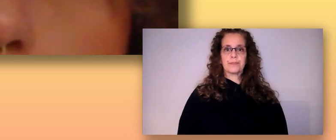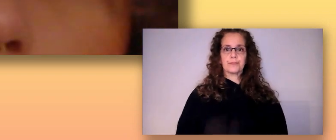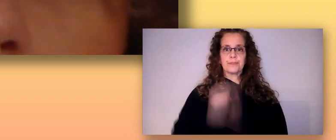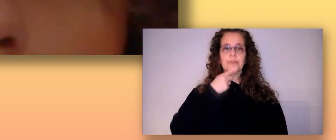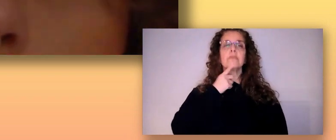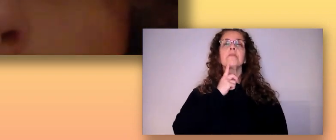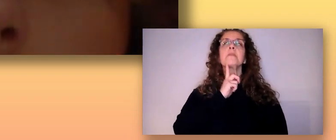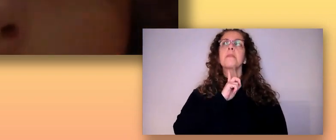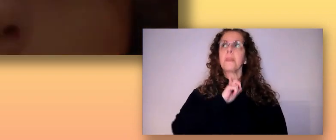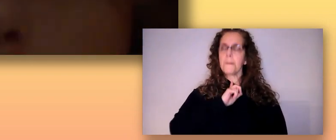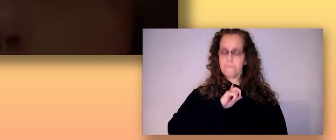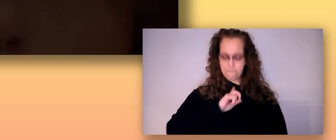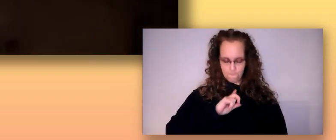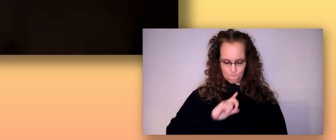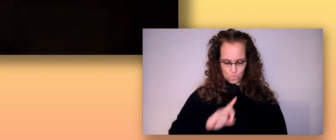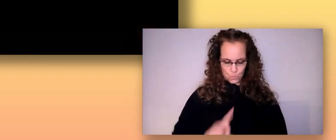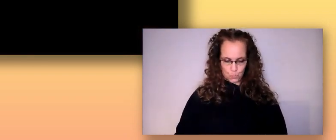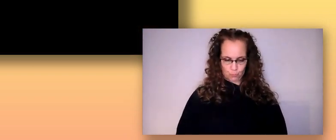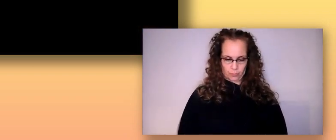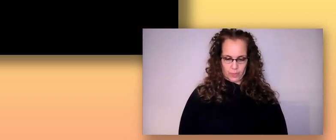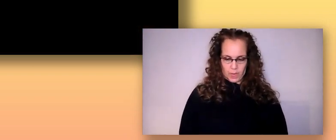chewed them until unrecognizable.